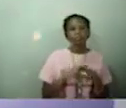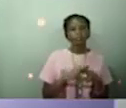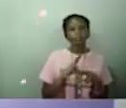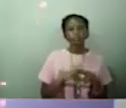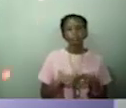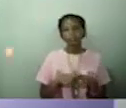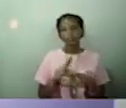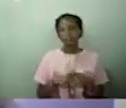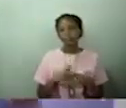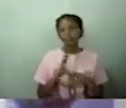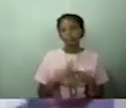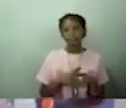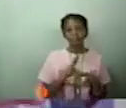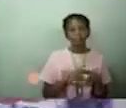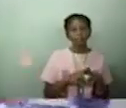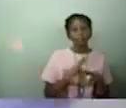No.